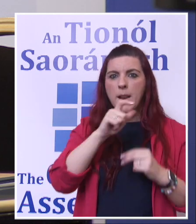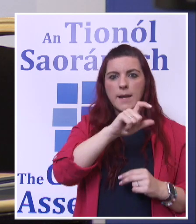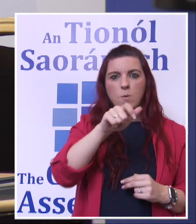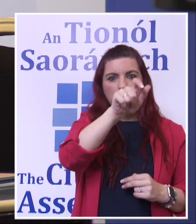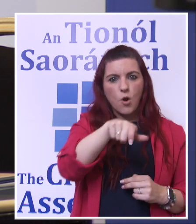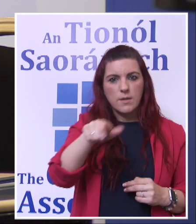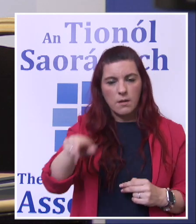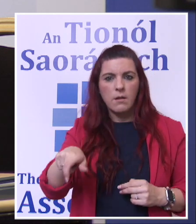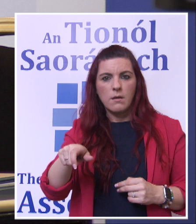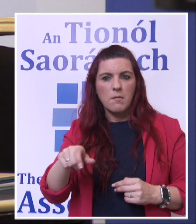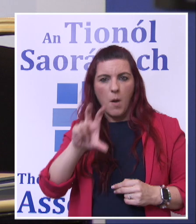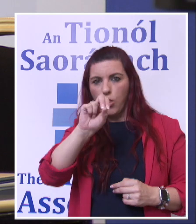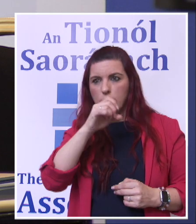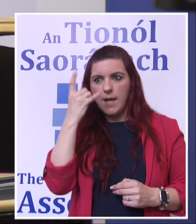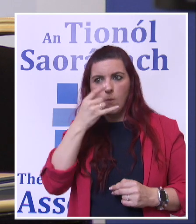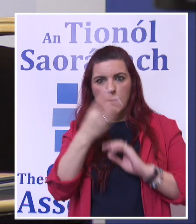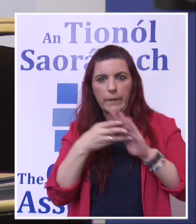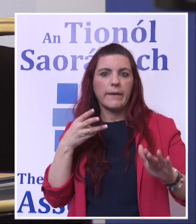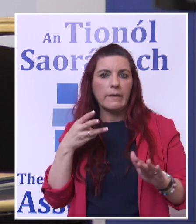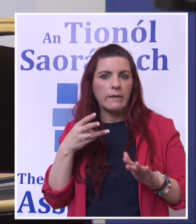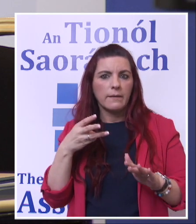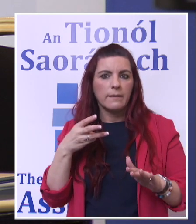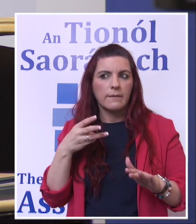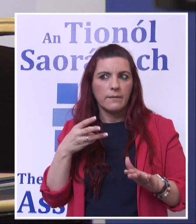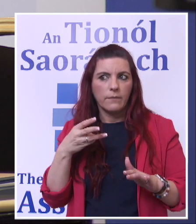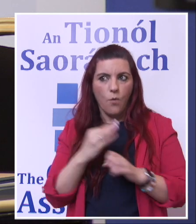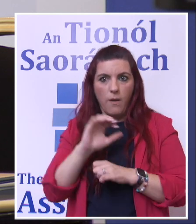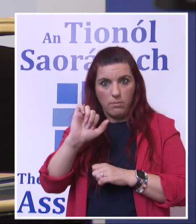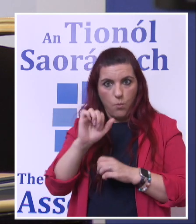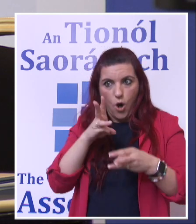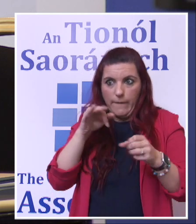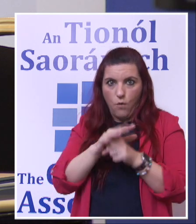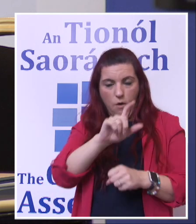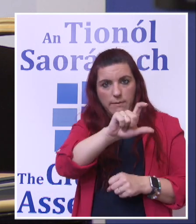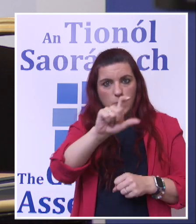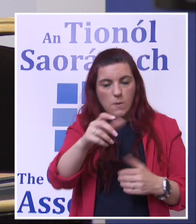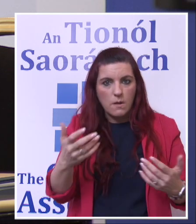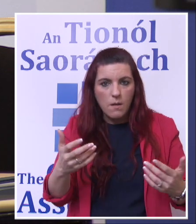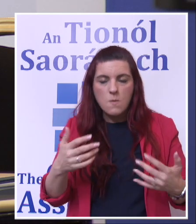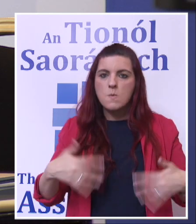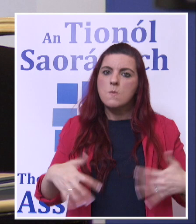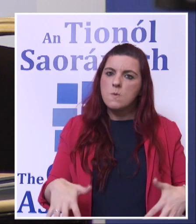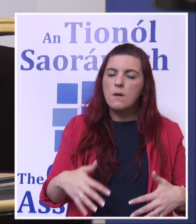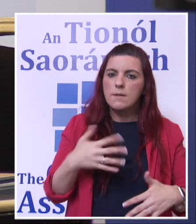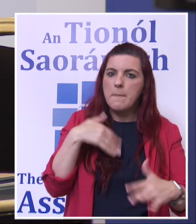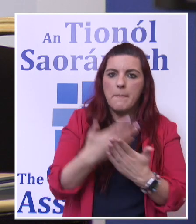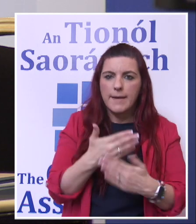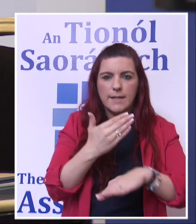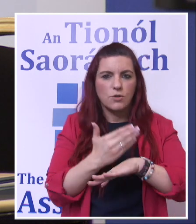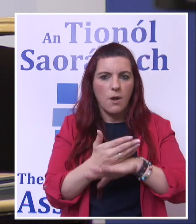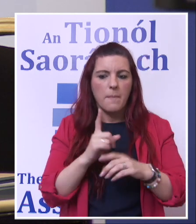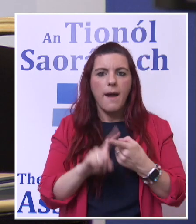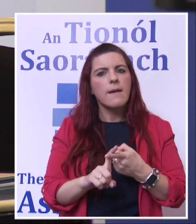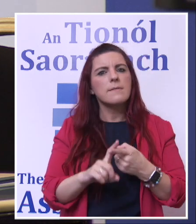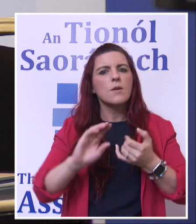in at least 30 hours per week in terms of their council activities. So it is very demanding, as well as